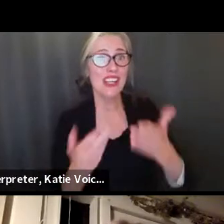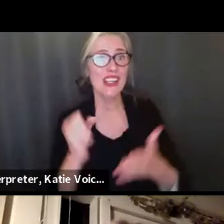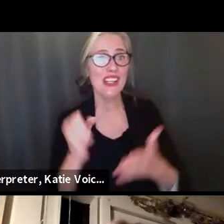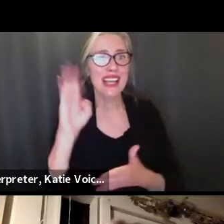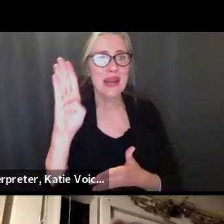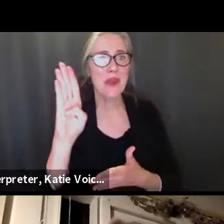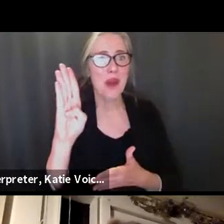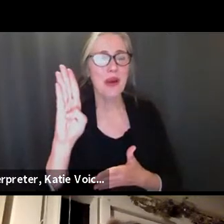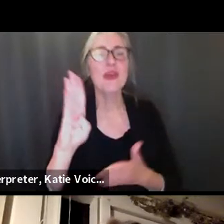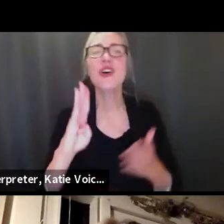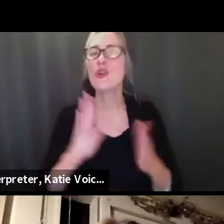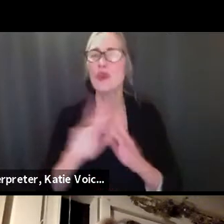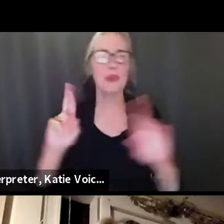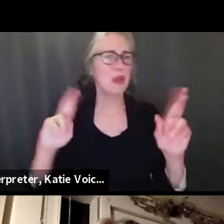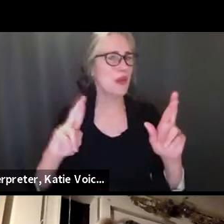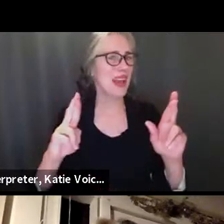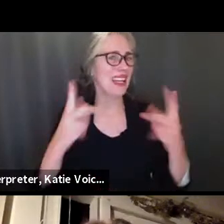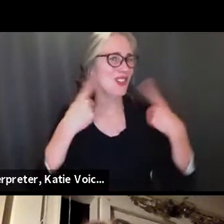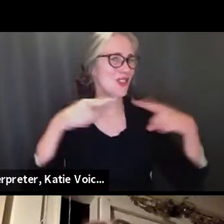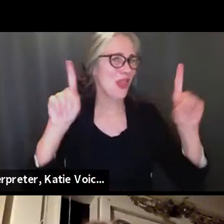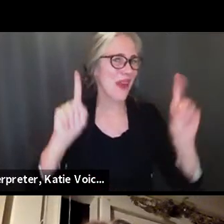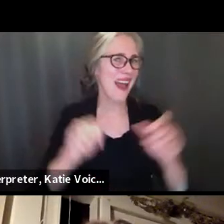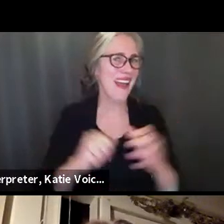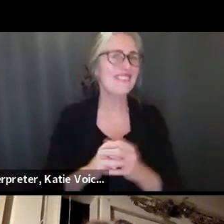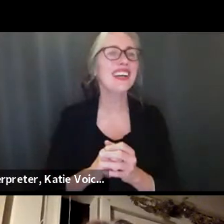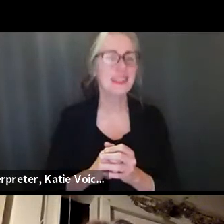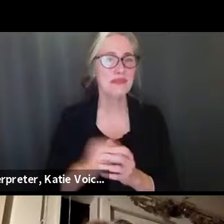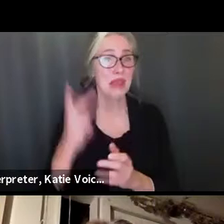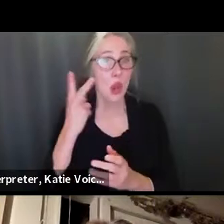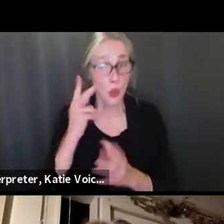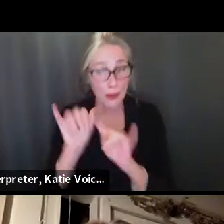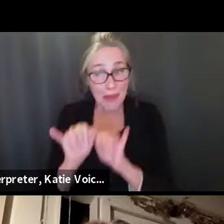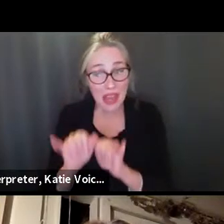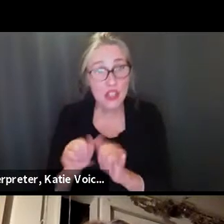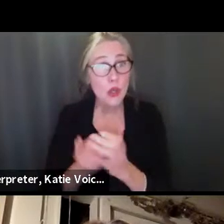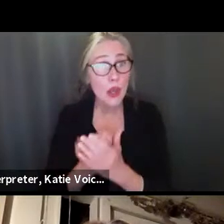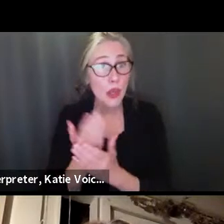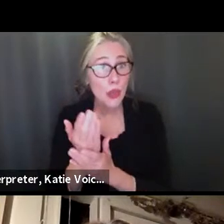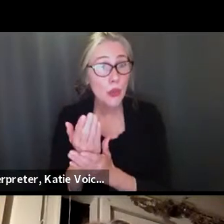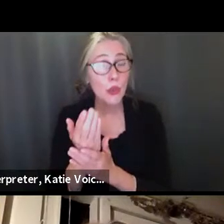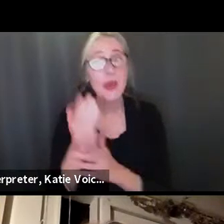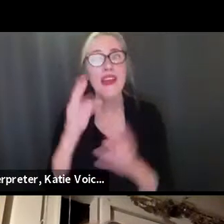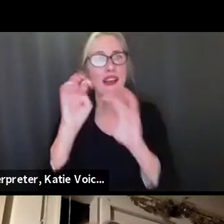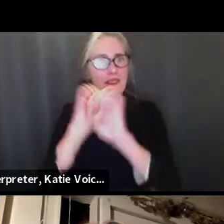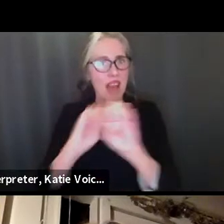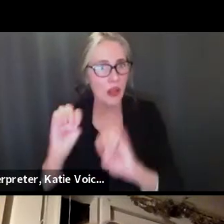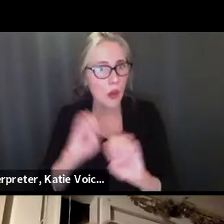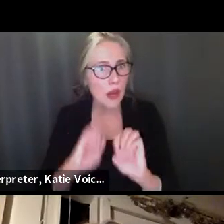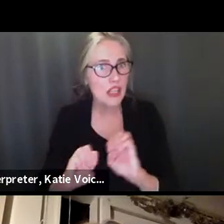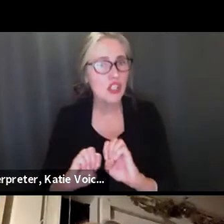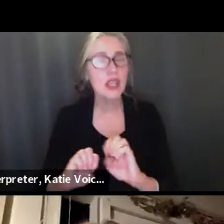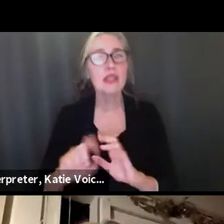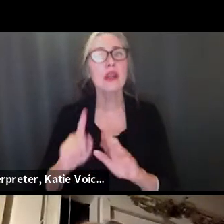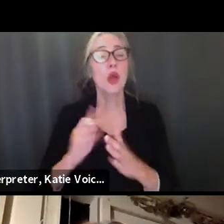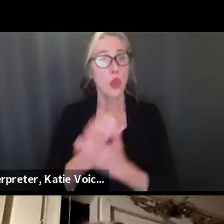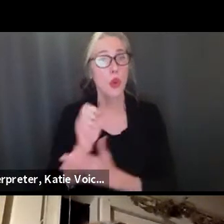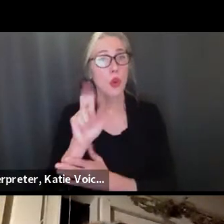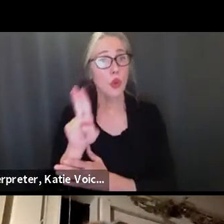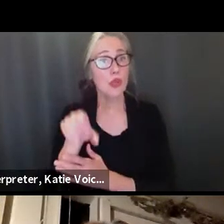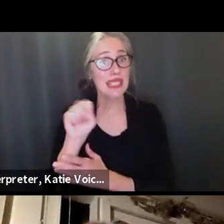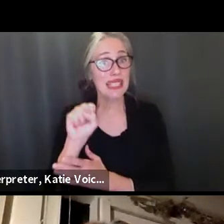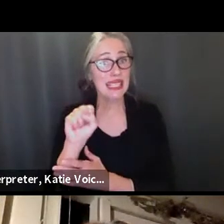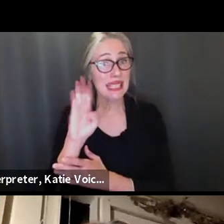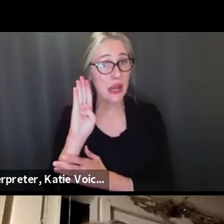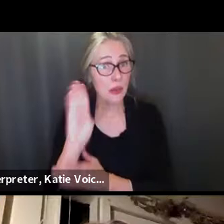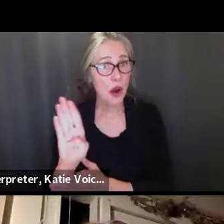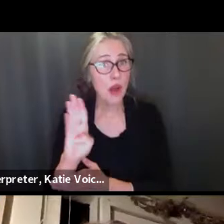to thrive. We measure this outcome through strategic evaluation with UC Santa Barbara, and our work lies in the